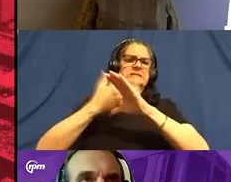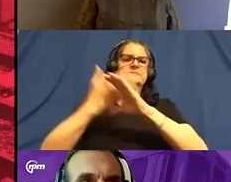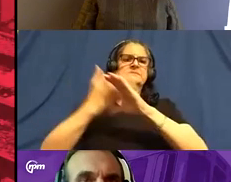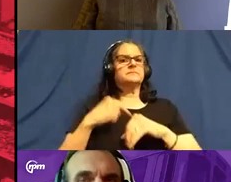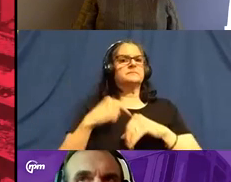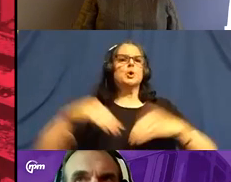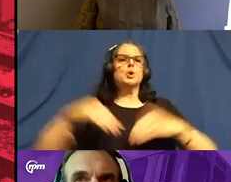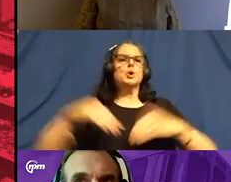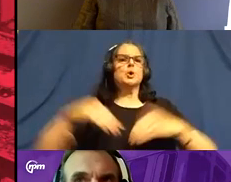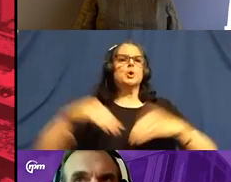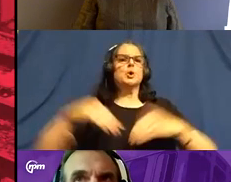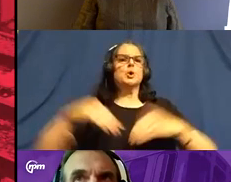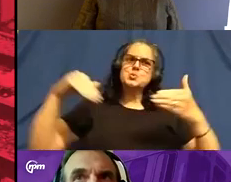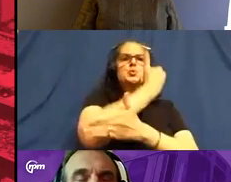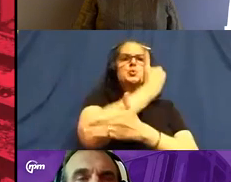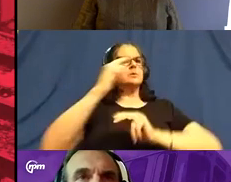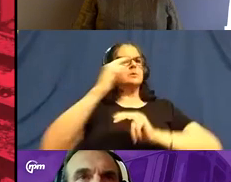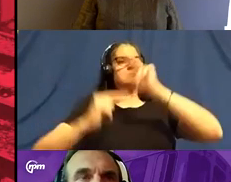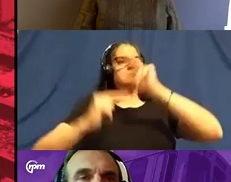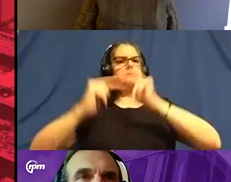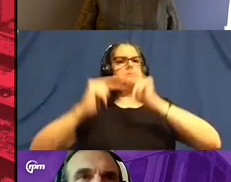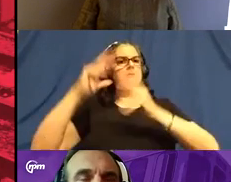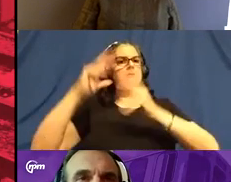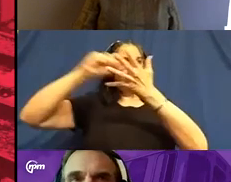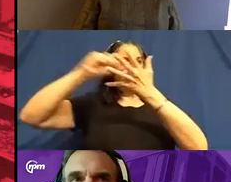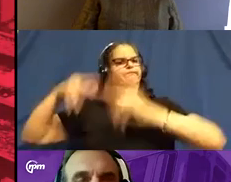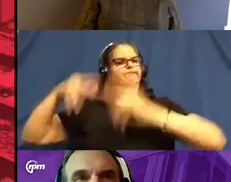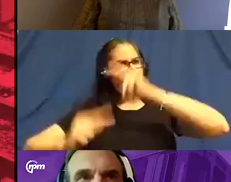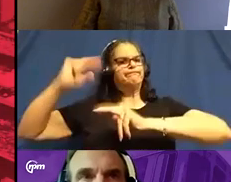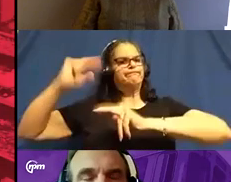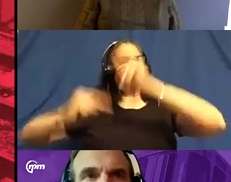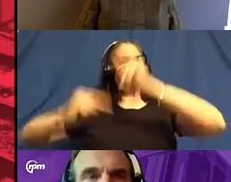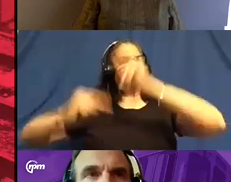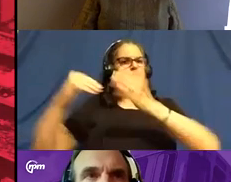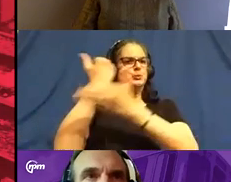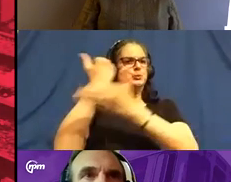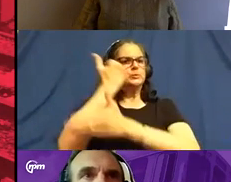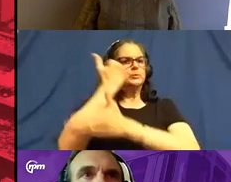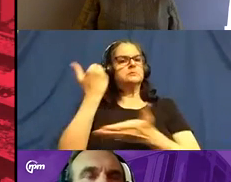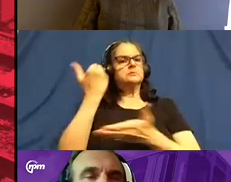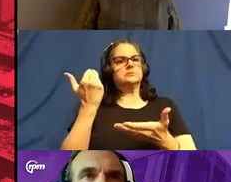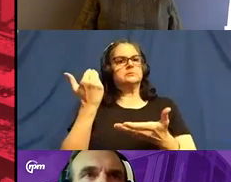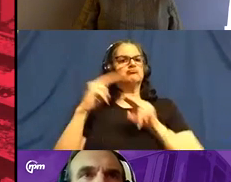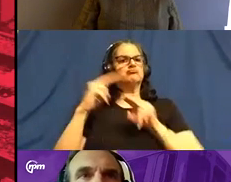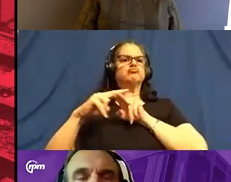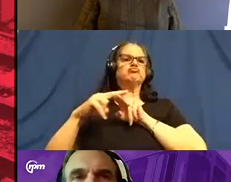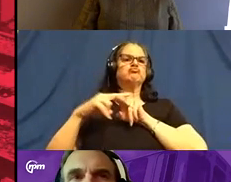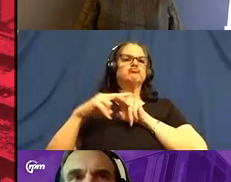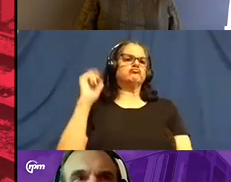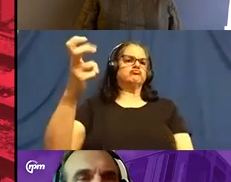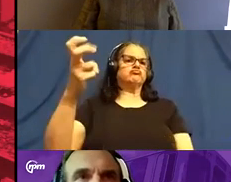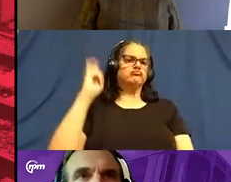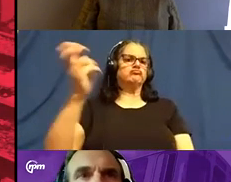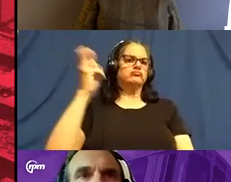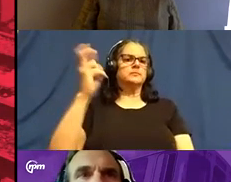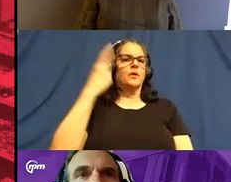new structure and brand new stations that will provide, I think, transportation and safety for the next